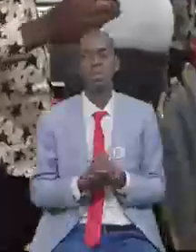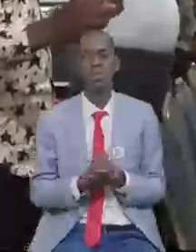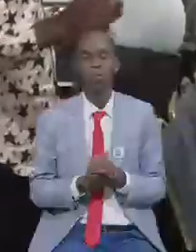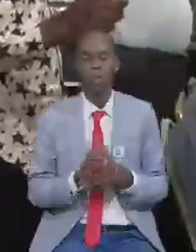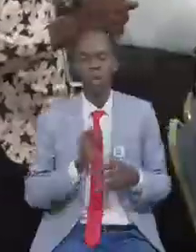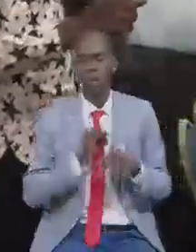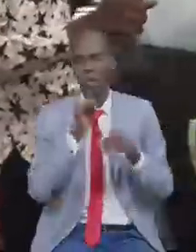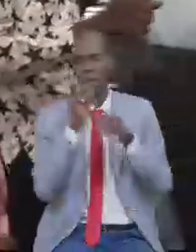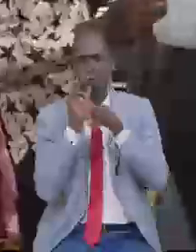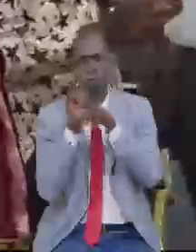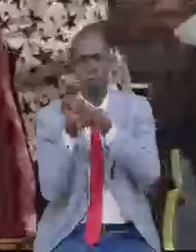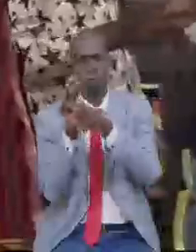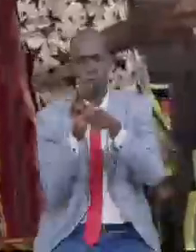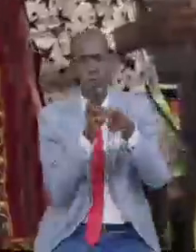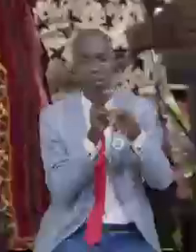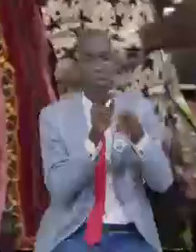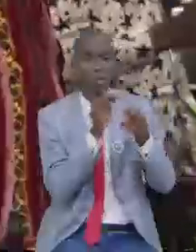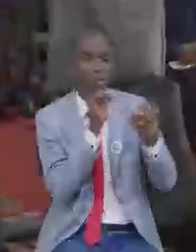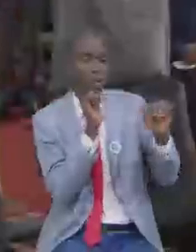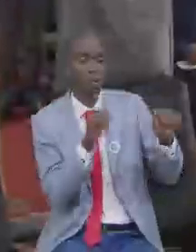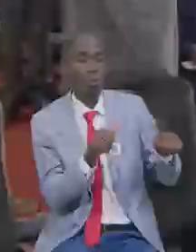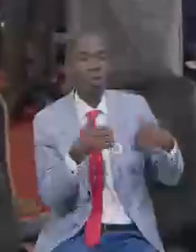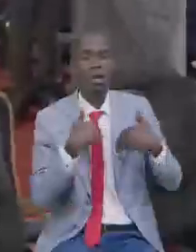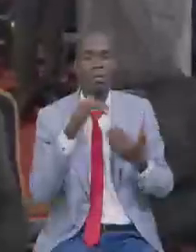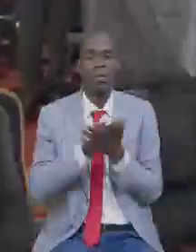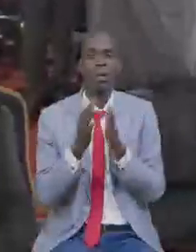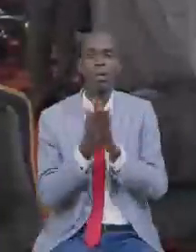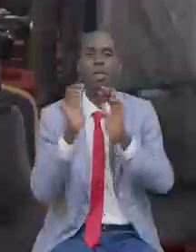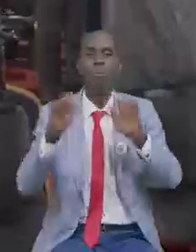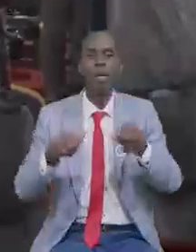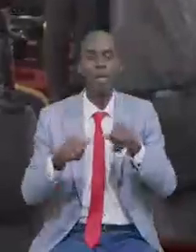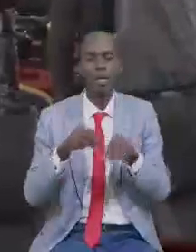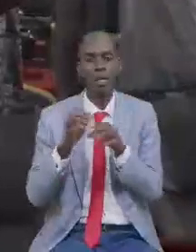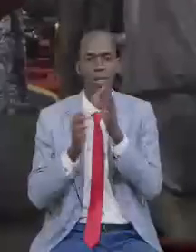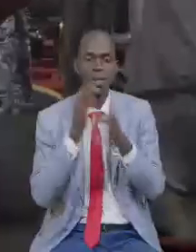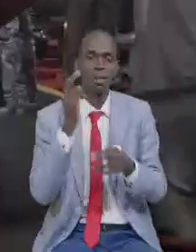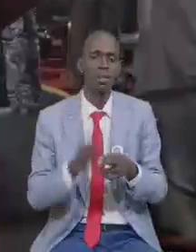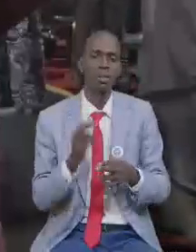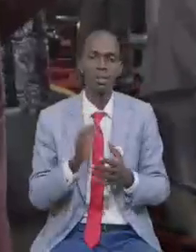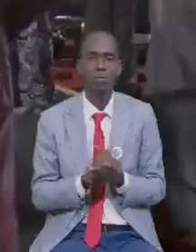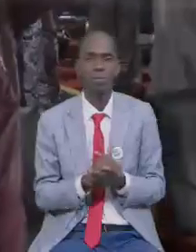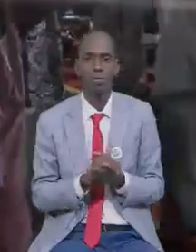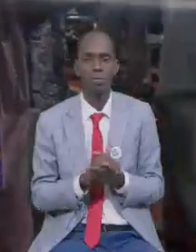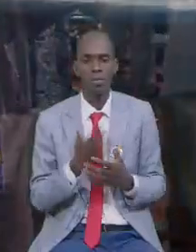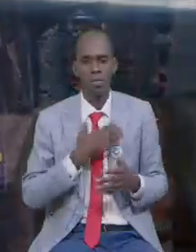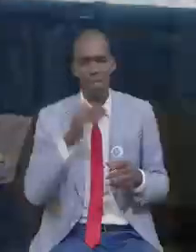there. Impossible has now become possible. My sister,